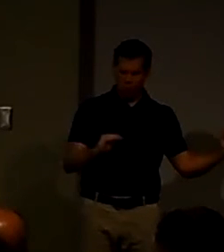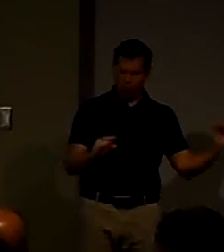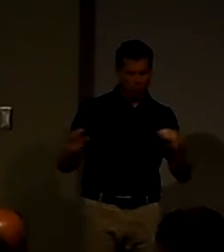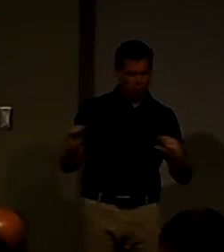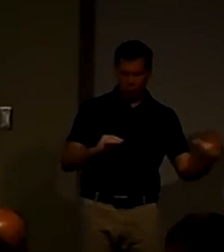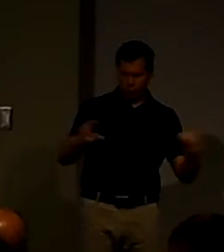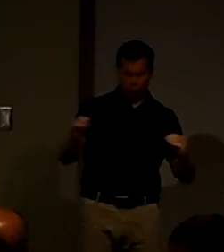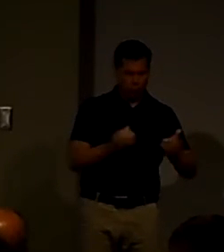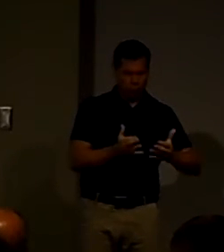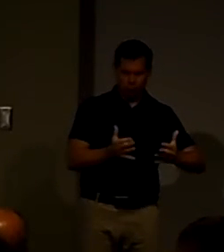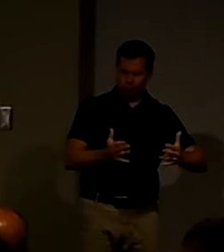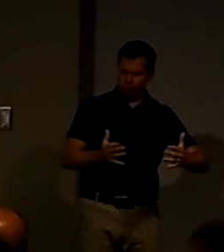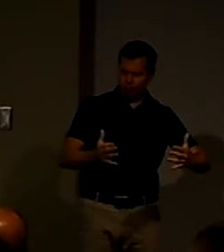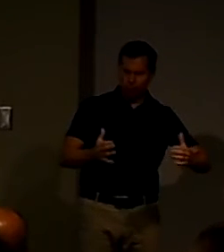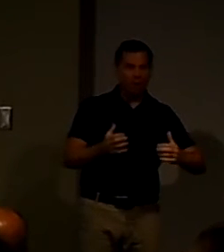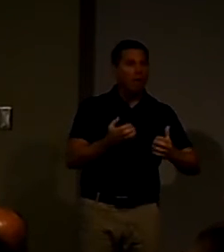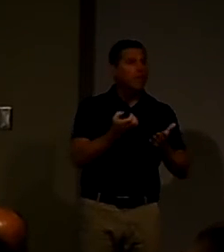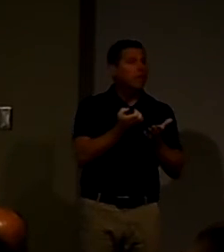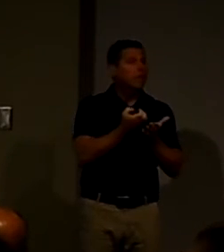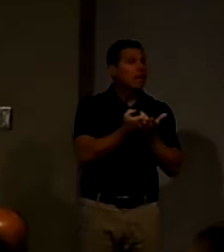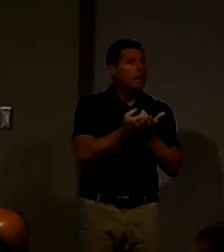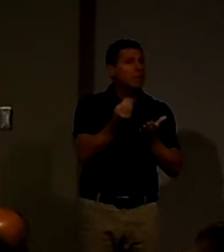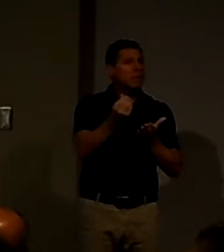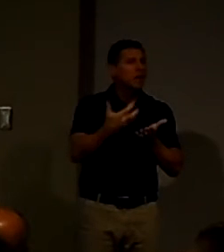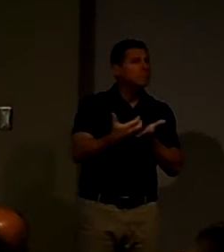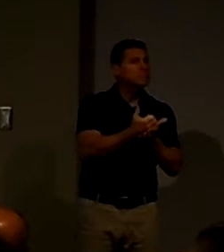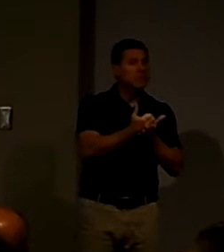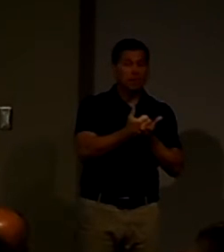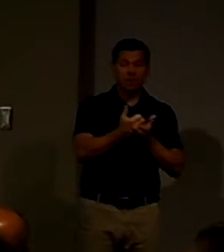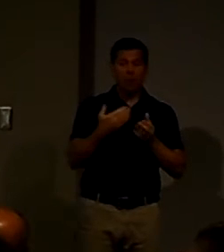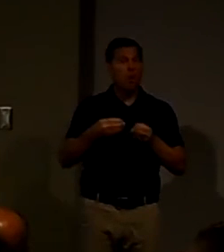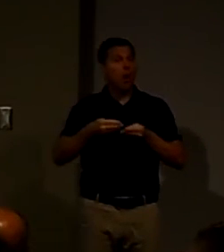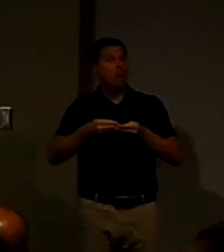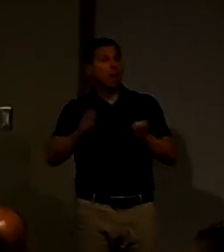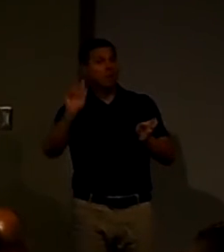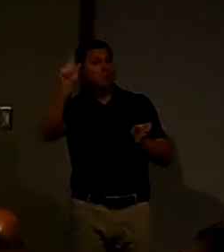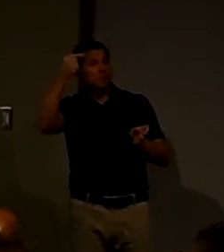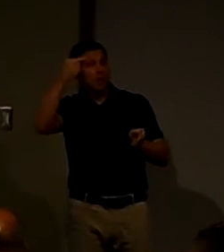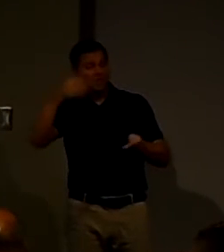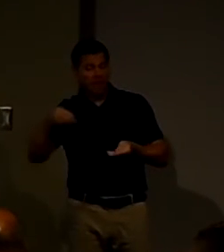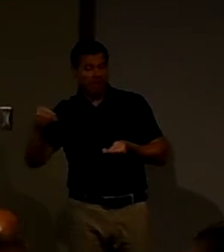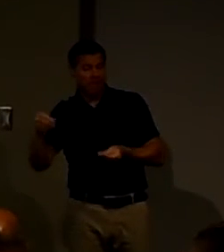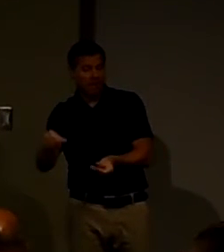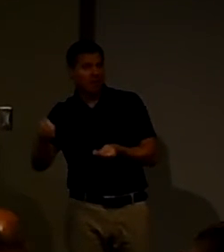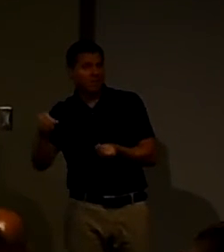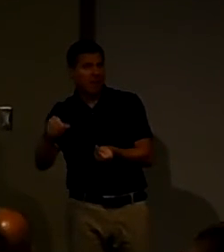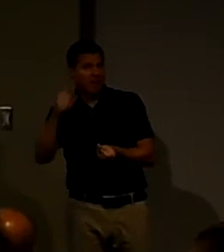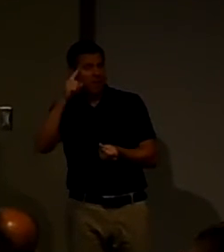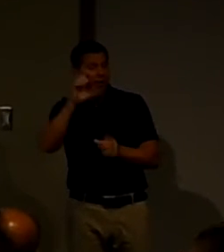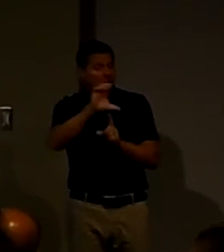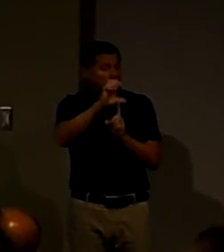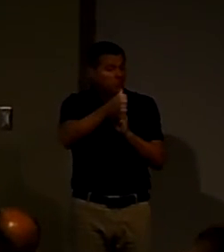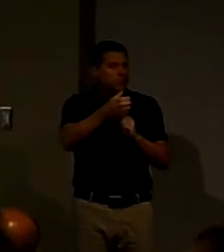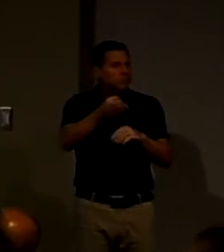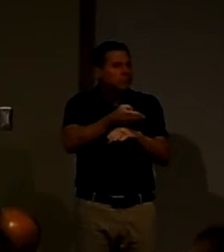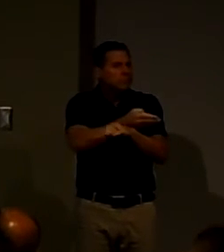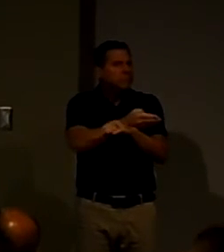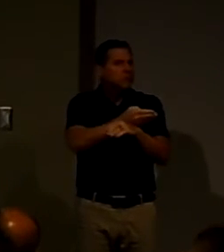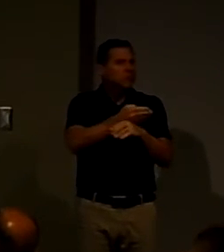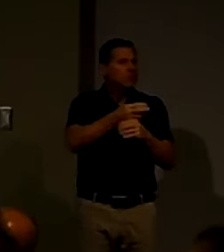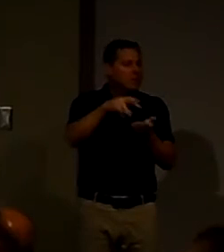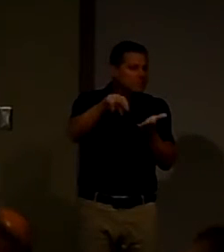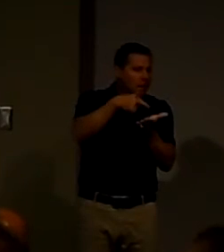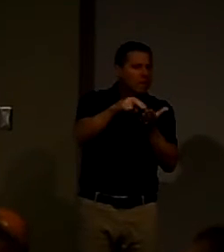economic activity grows, more public funding is thrown off, that is, goes for cultural institutions,